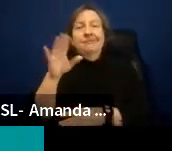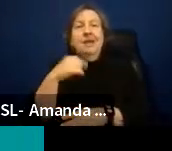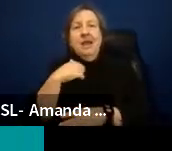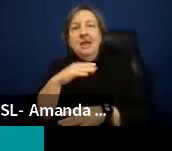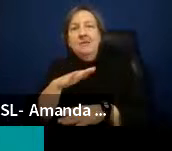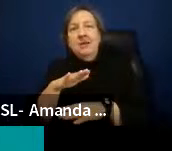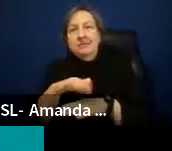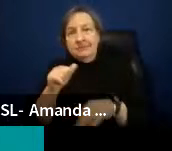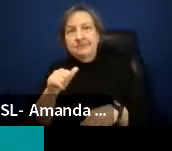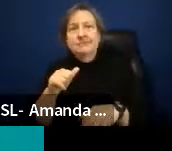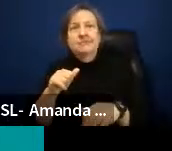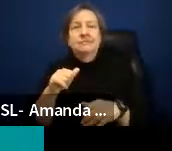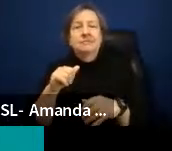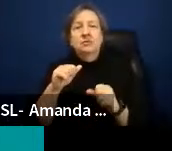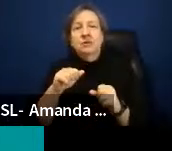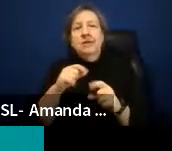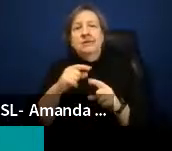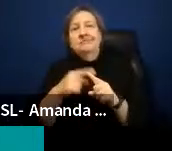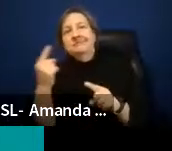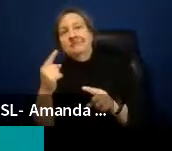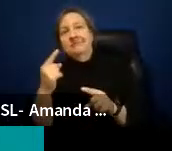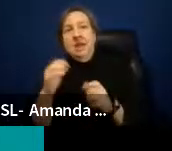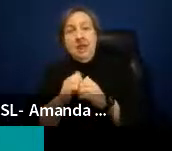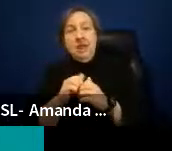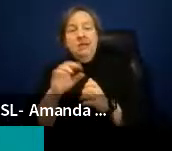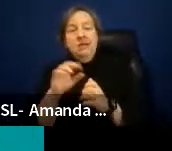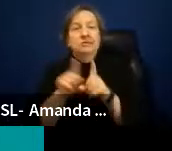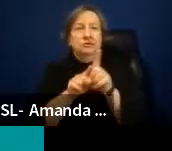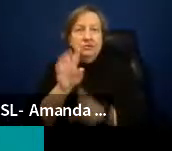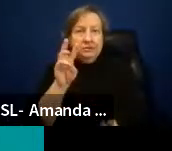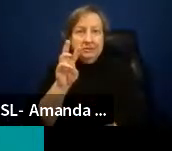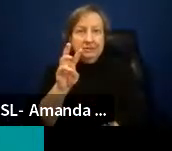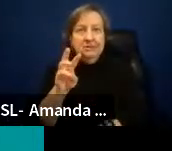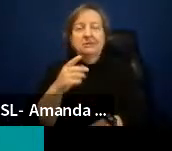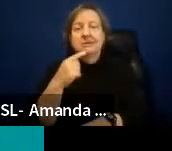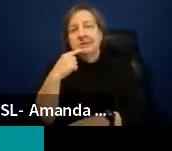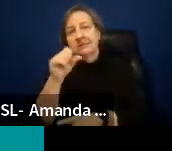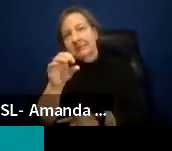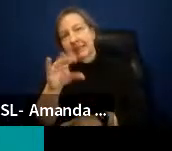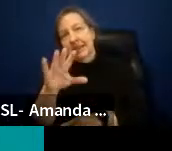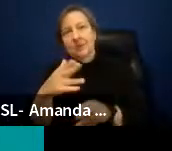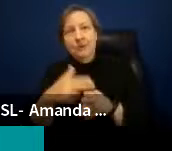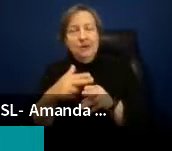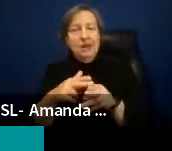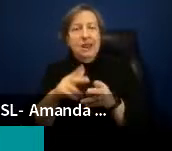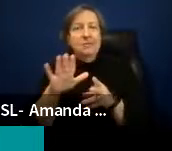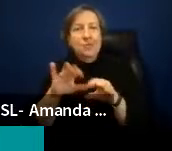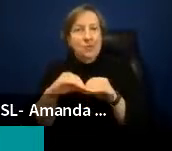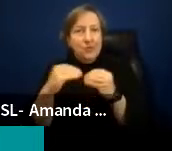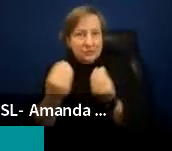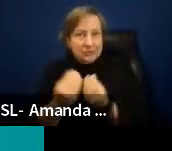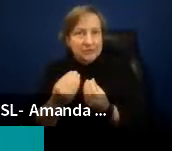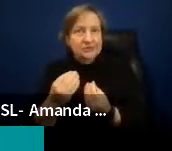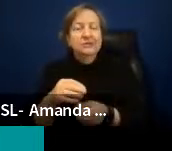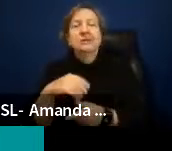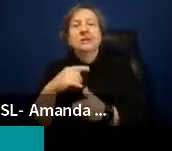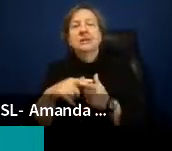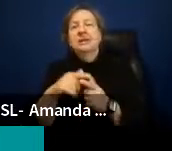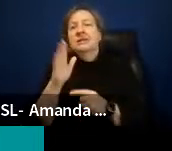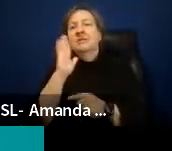Dial *6 to unmute yourself. Please provide your name and affiliation if you have any. And then there will